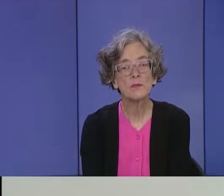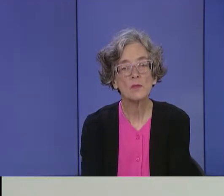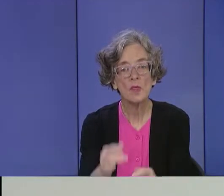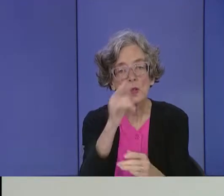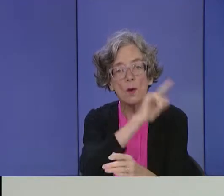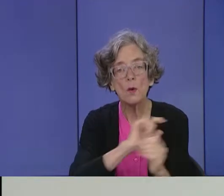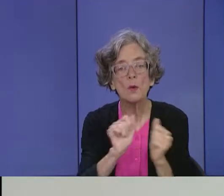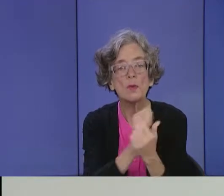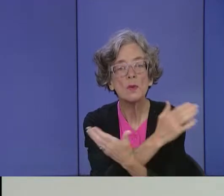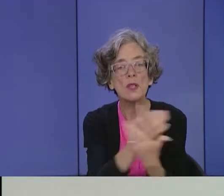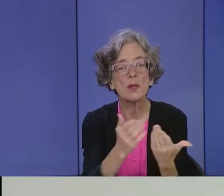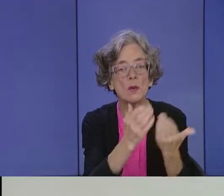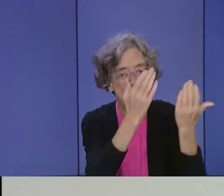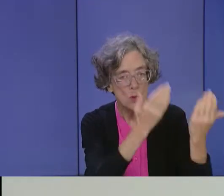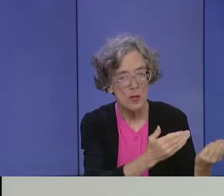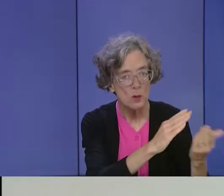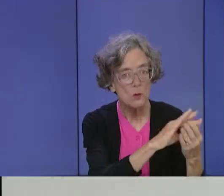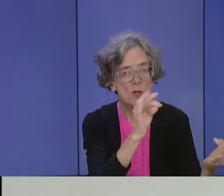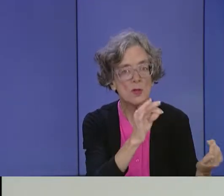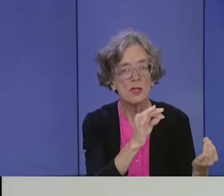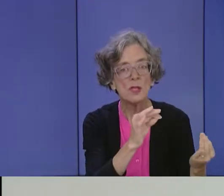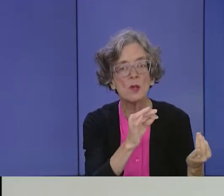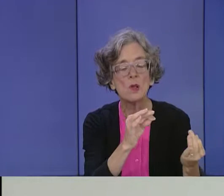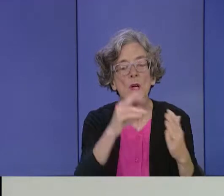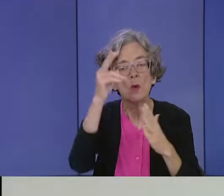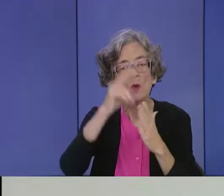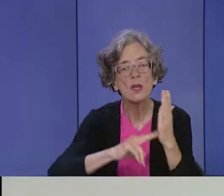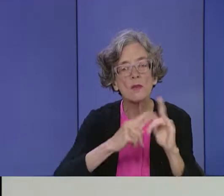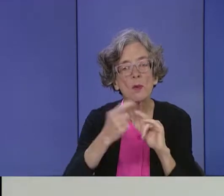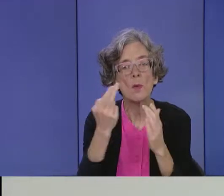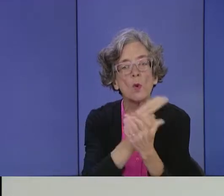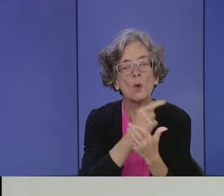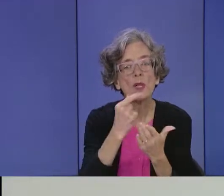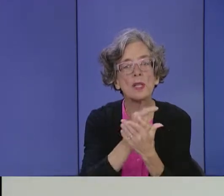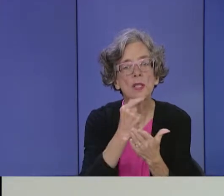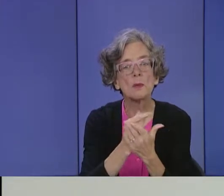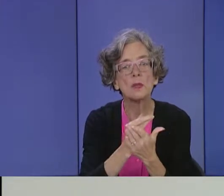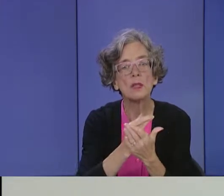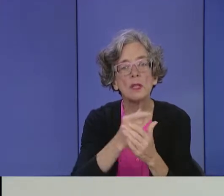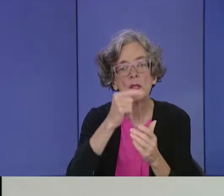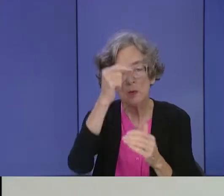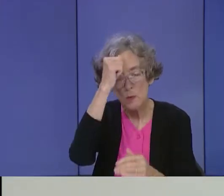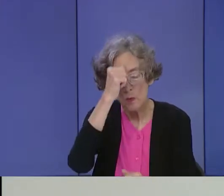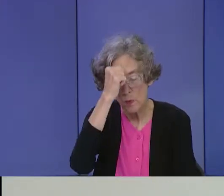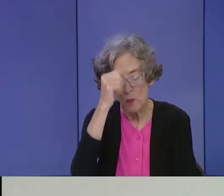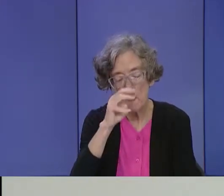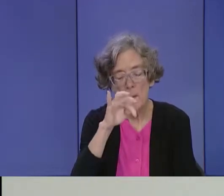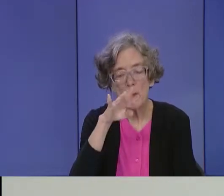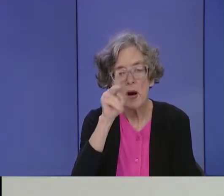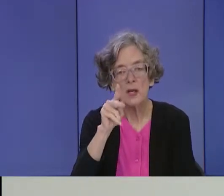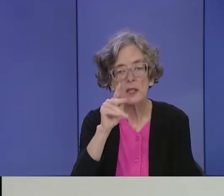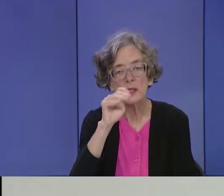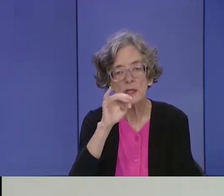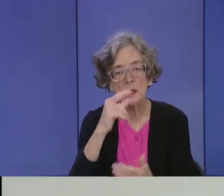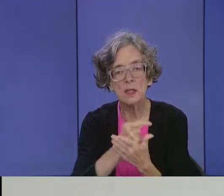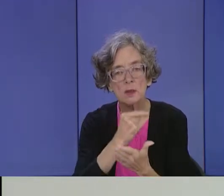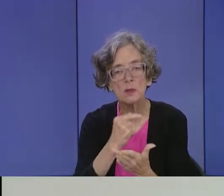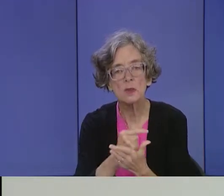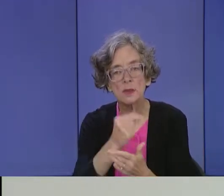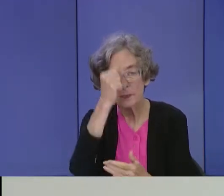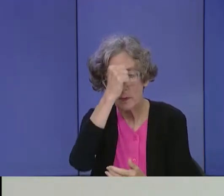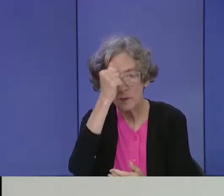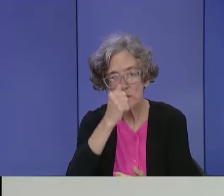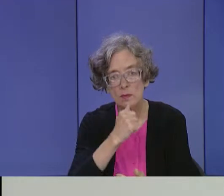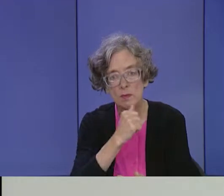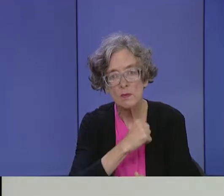The Lord be with you. And with your spirit. A reading from the Holy Gospel according to Mark. Glory to you, O Lord.